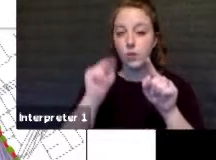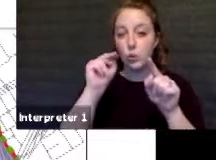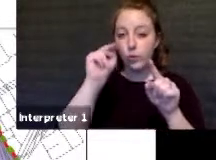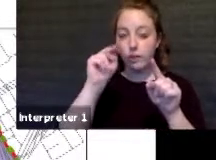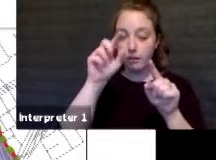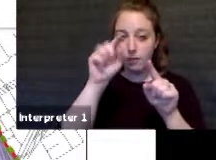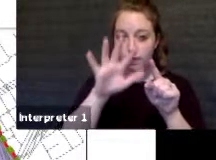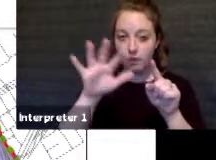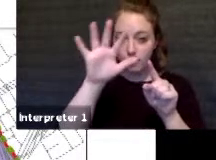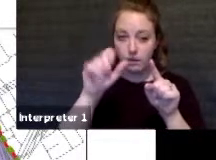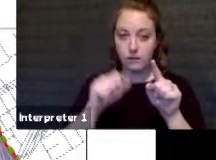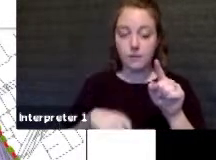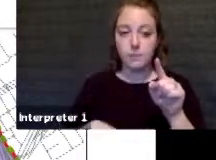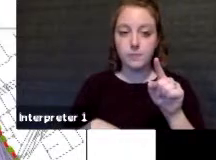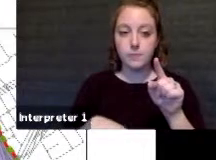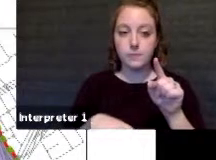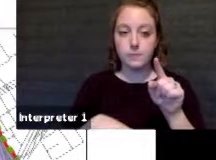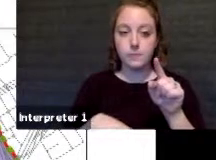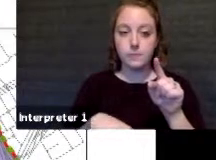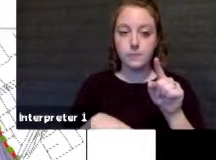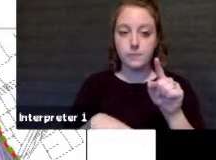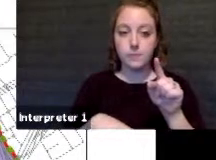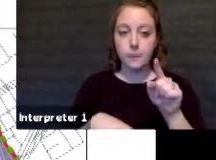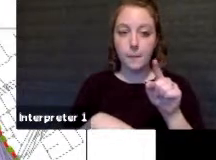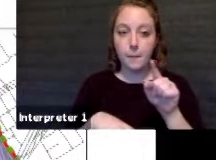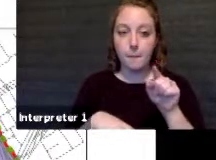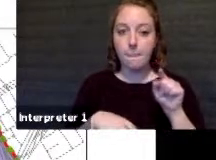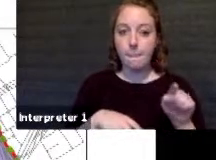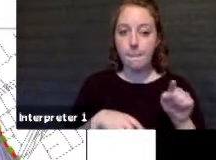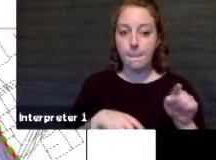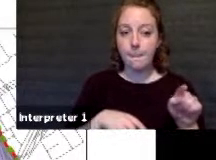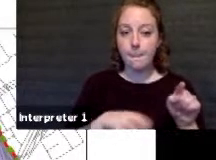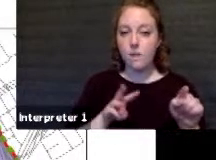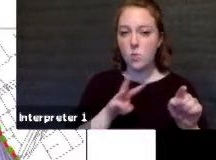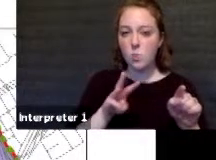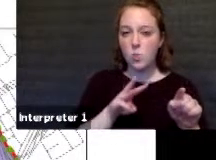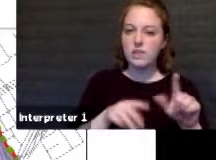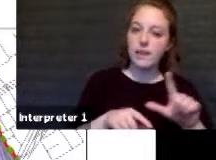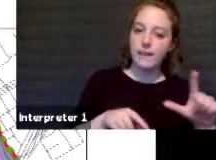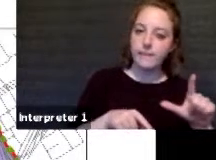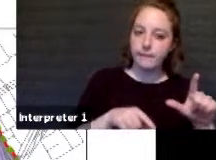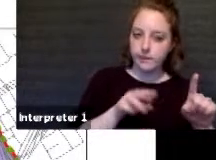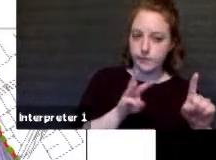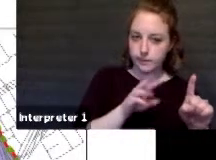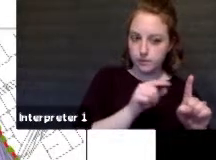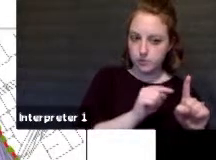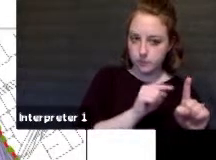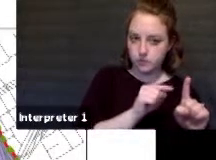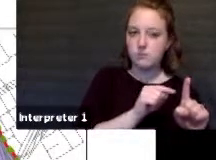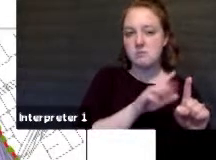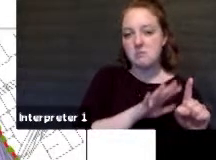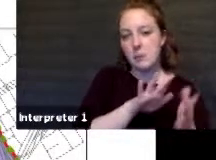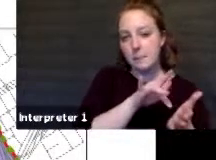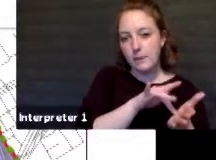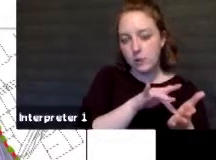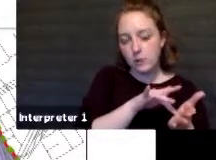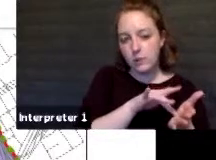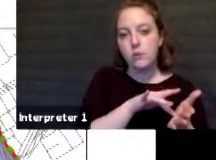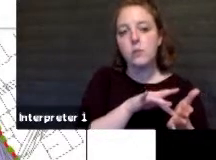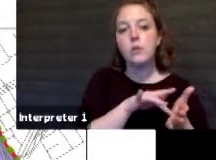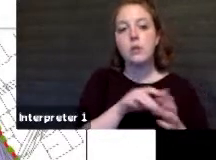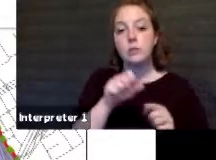the attendance zone, one on the western or far left edge, but kind of in the center, and then one at the